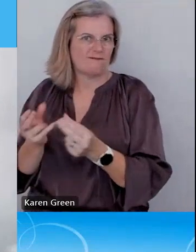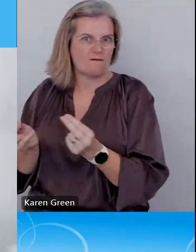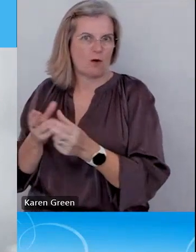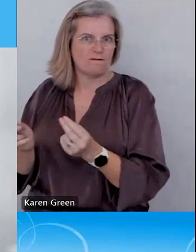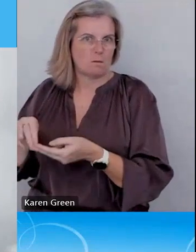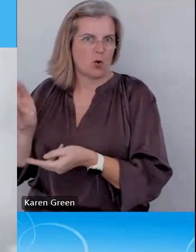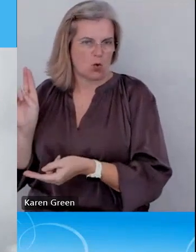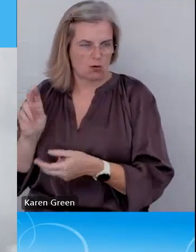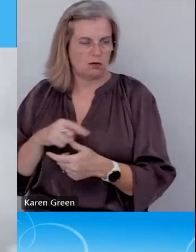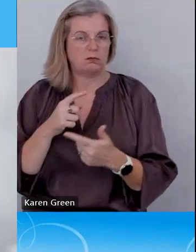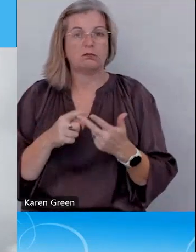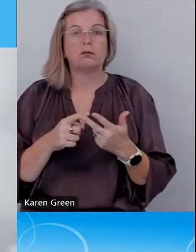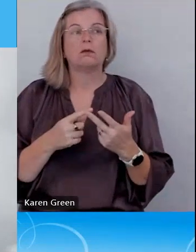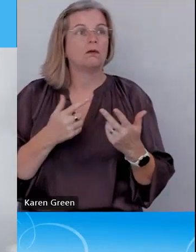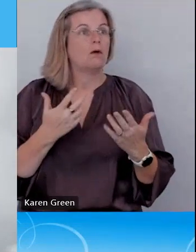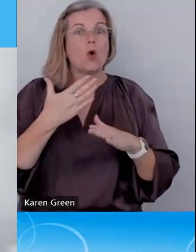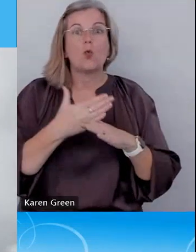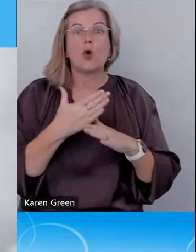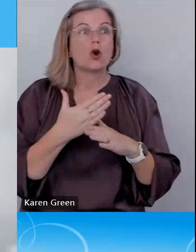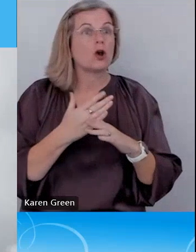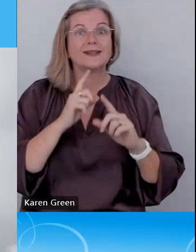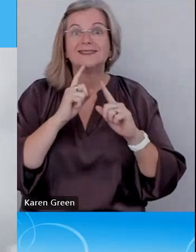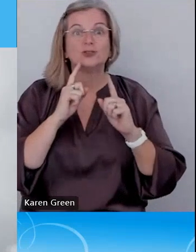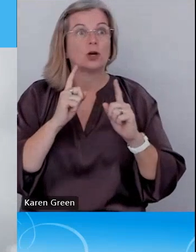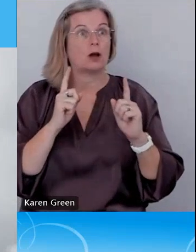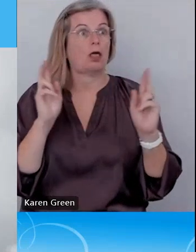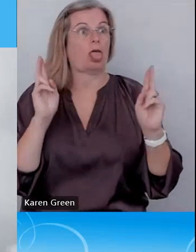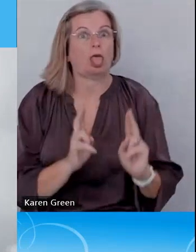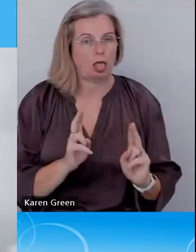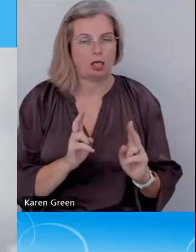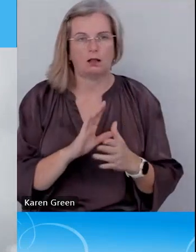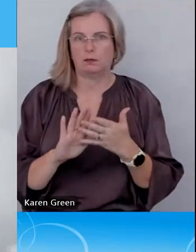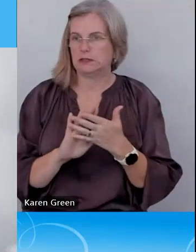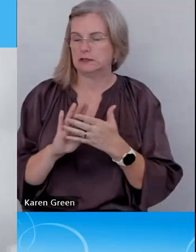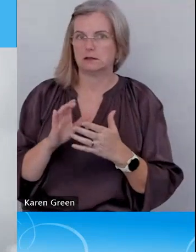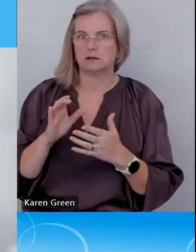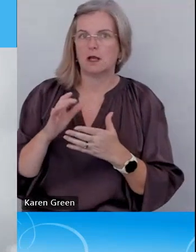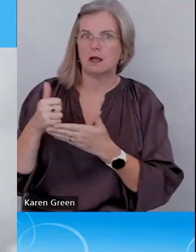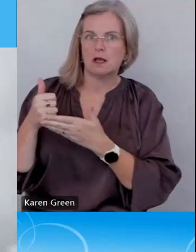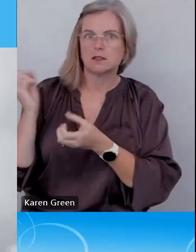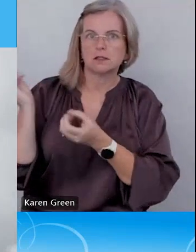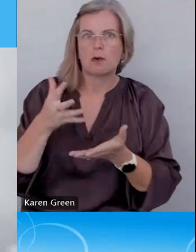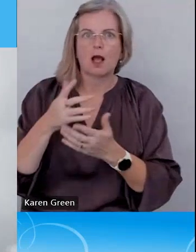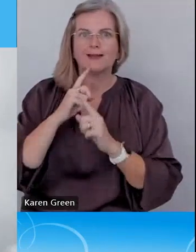education sector, which has a knock-on effect of increasing supply teacher costs. And then the remaining workforce, and we're seeing this in